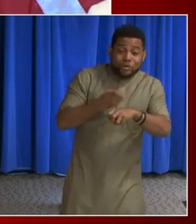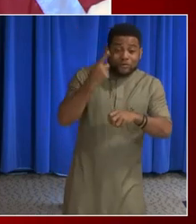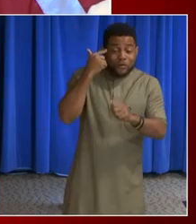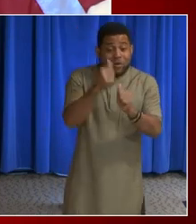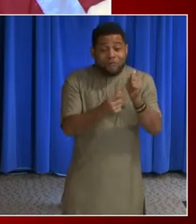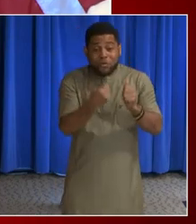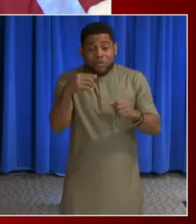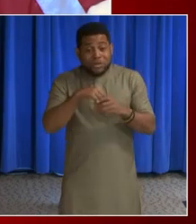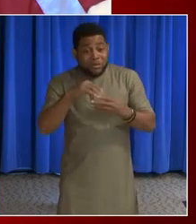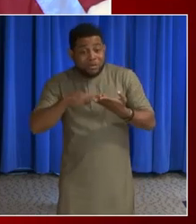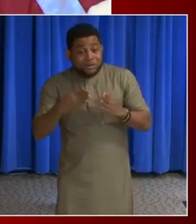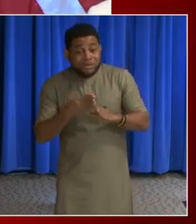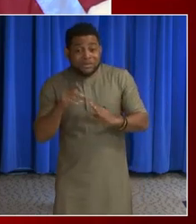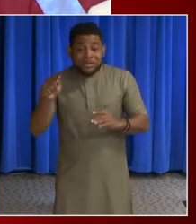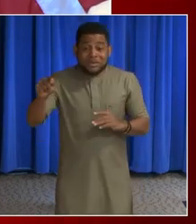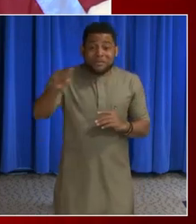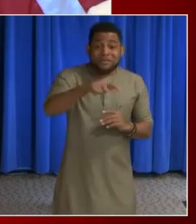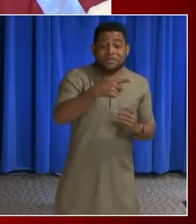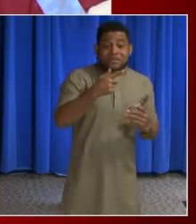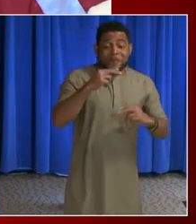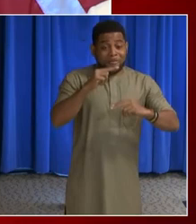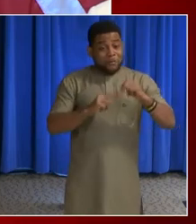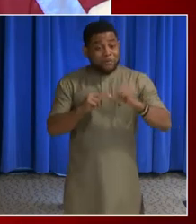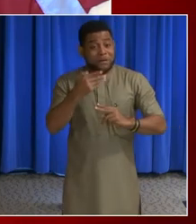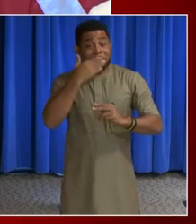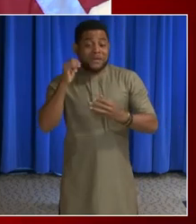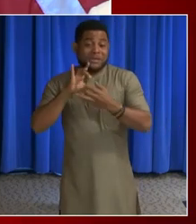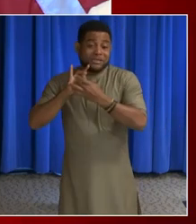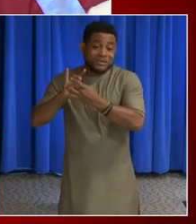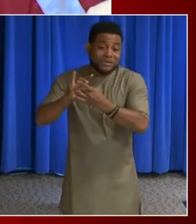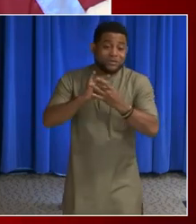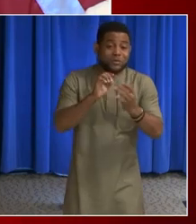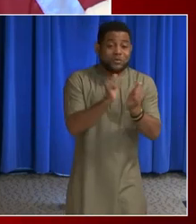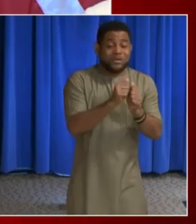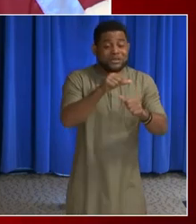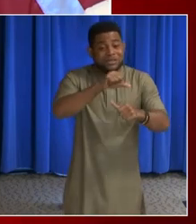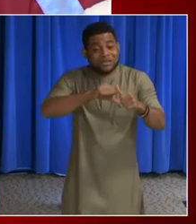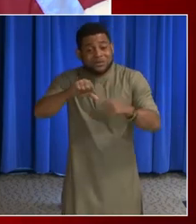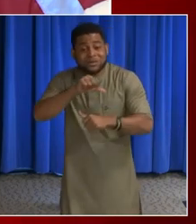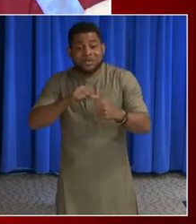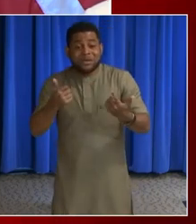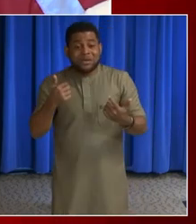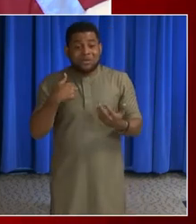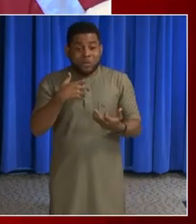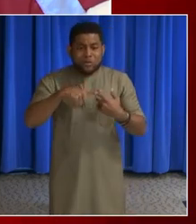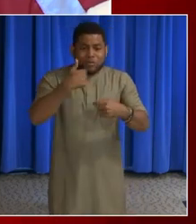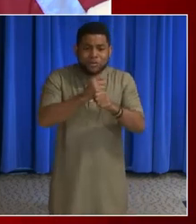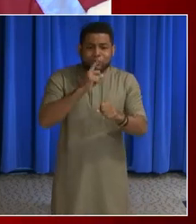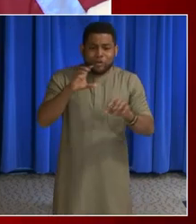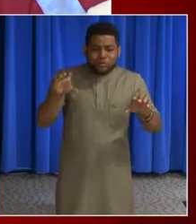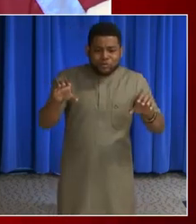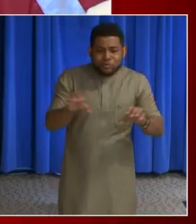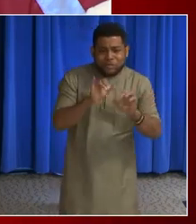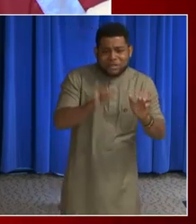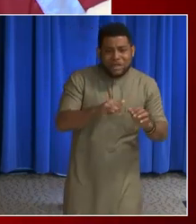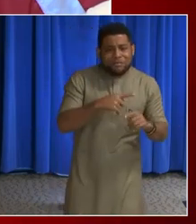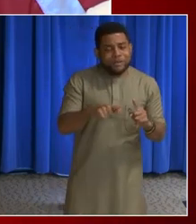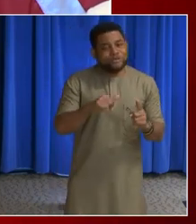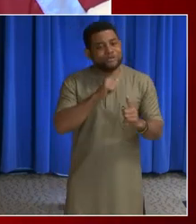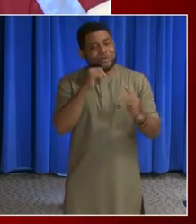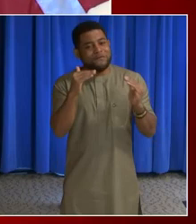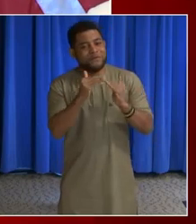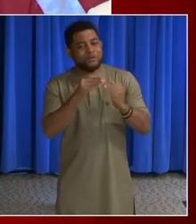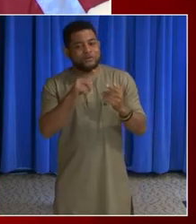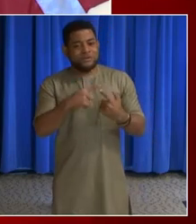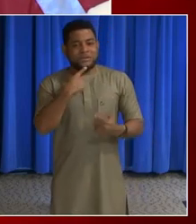city to try to build better relationships. We want to make sure that we do that, but I think it's really kind of unfair to say that police